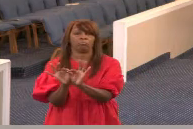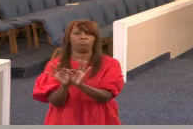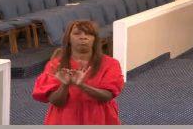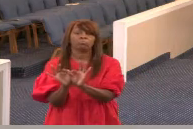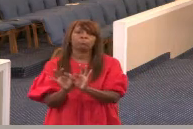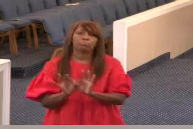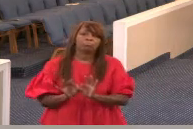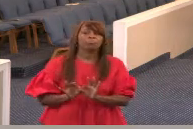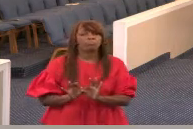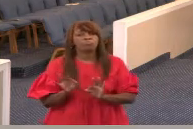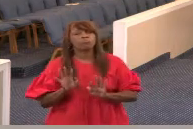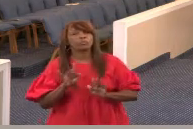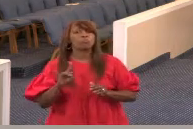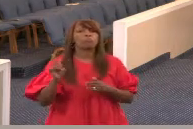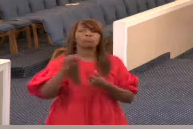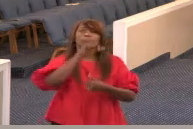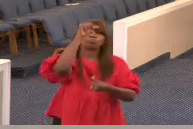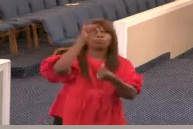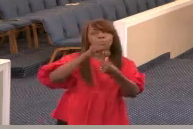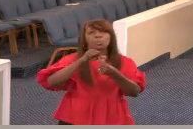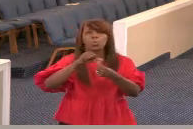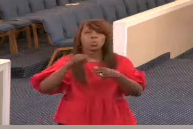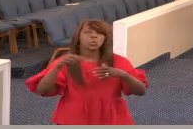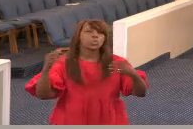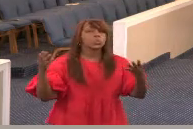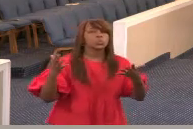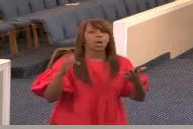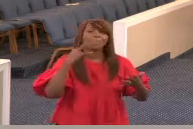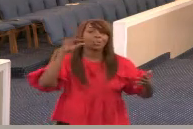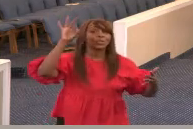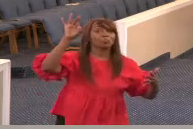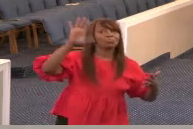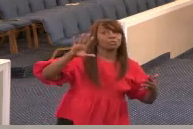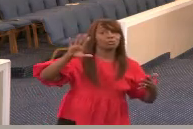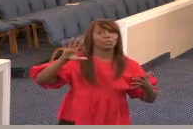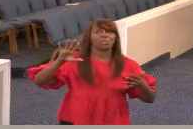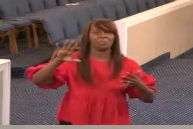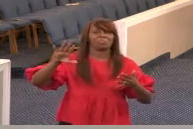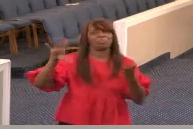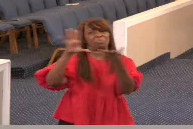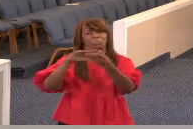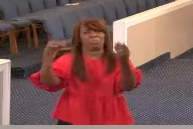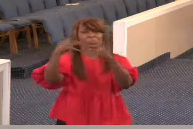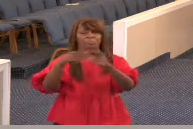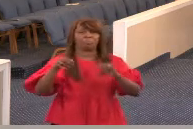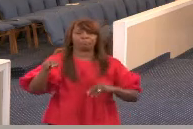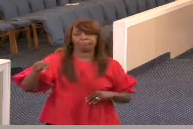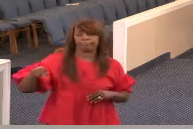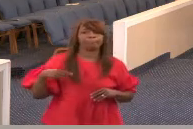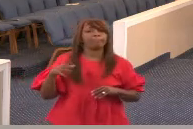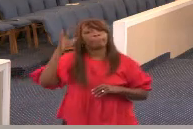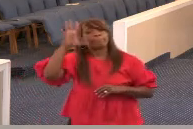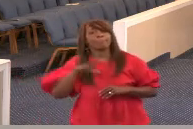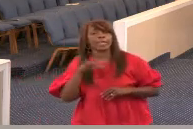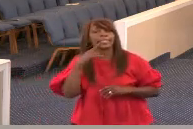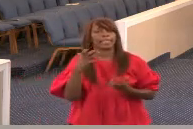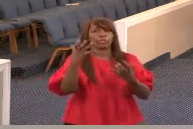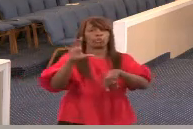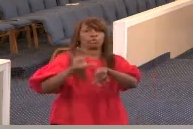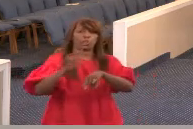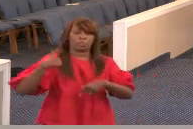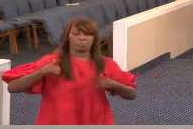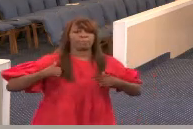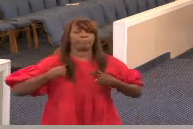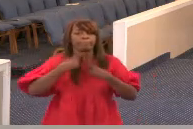I'm often reminded about the preacher who tells a story about the man church who said, I'm a great